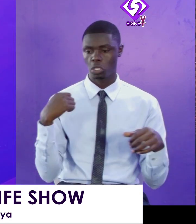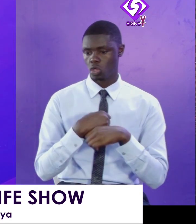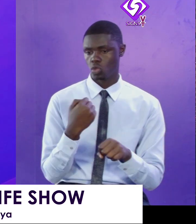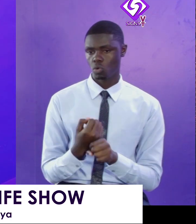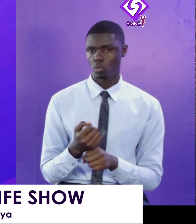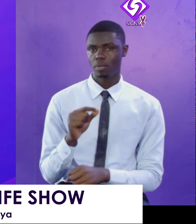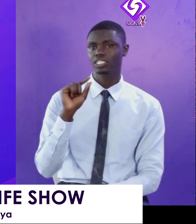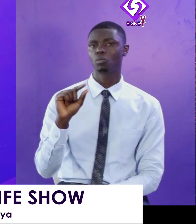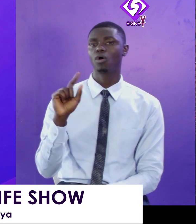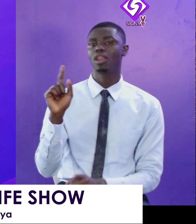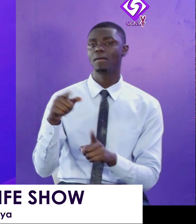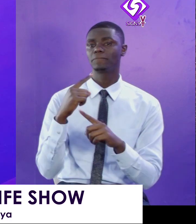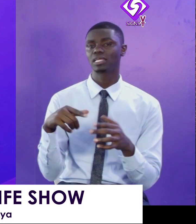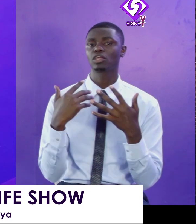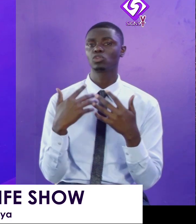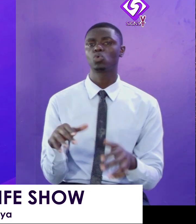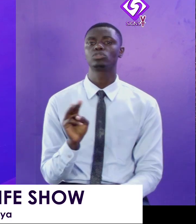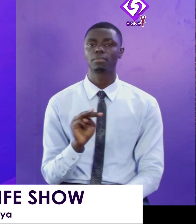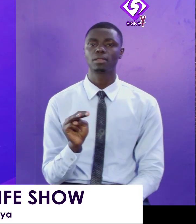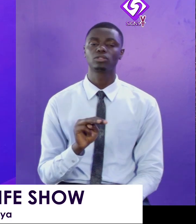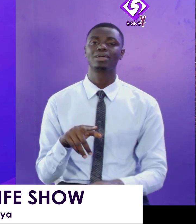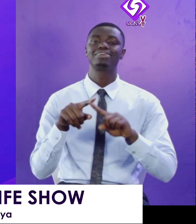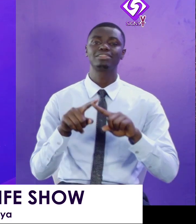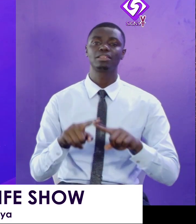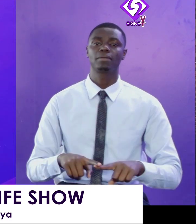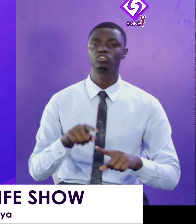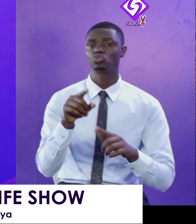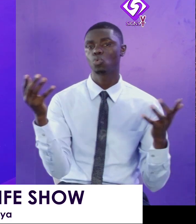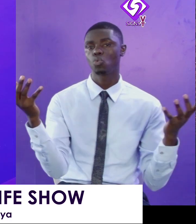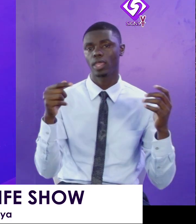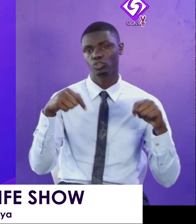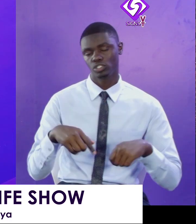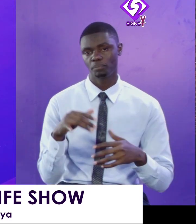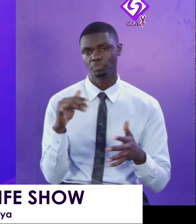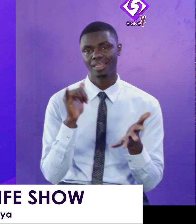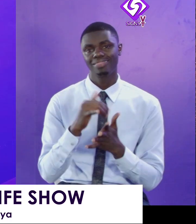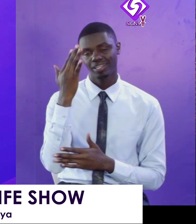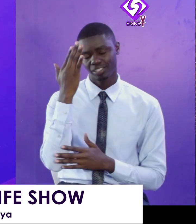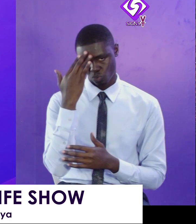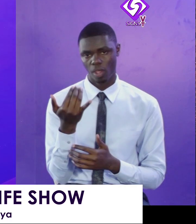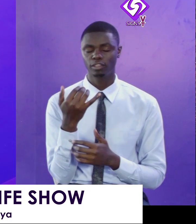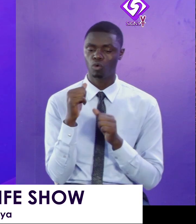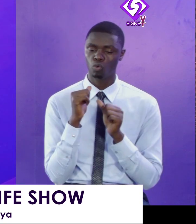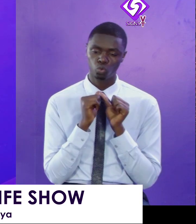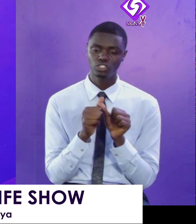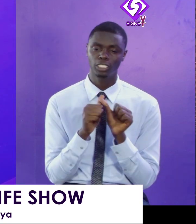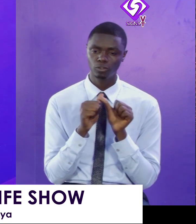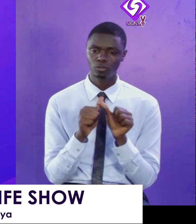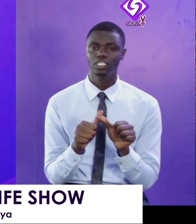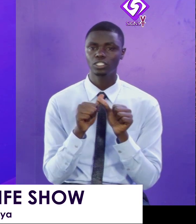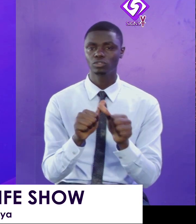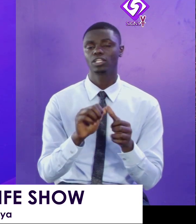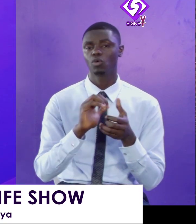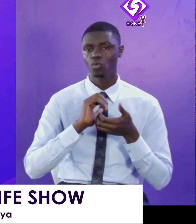in millions. It all depends on where you are today. That is why constantly, as you engage